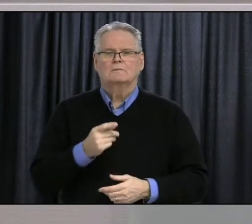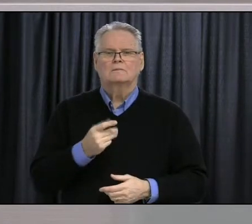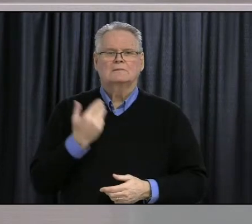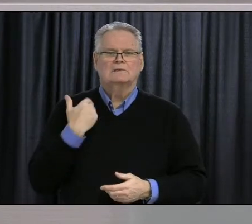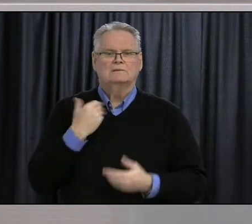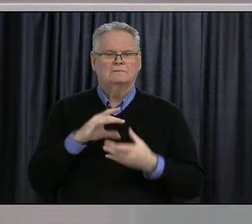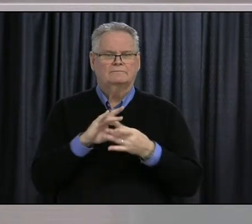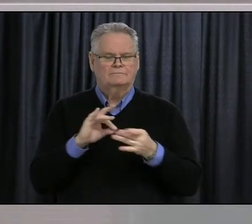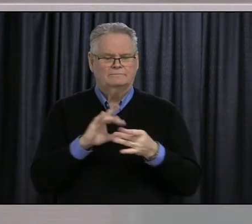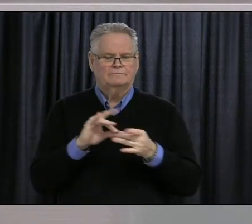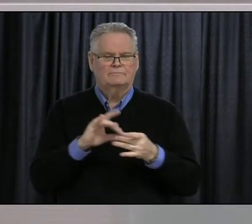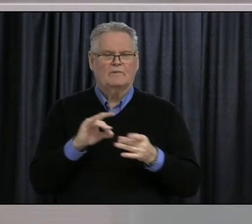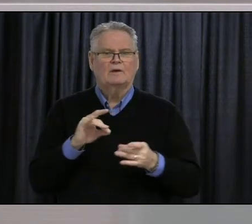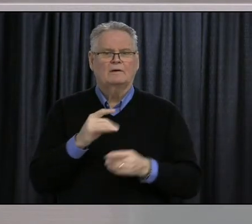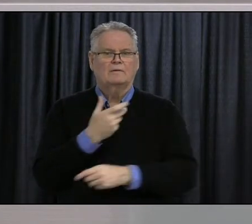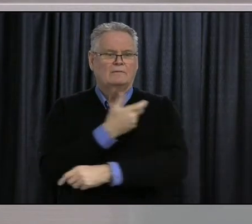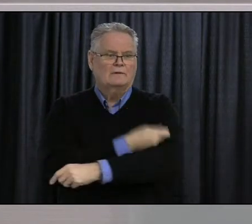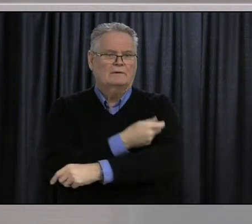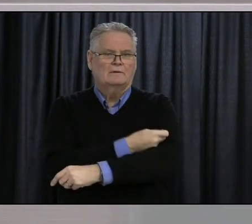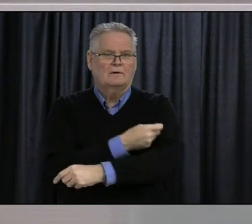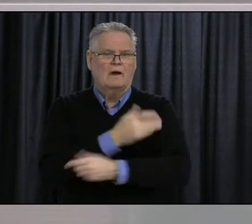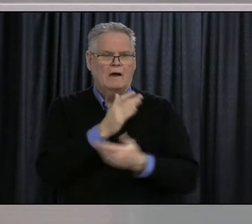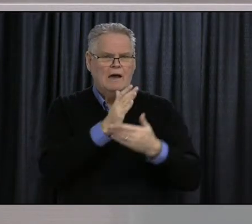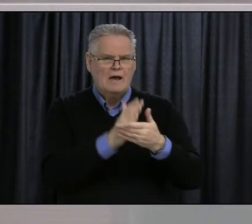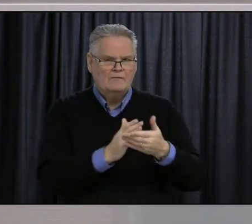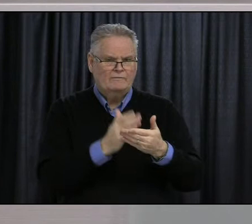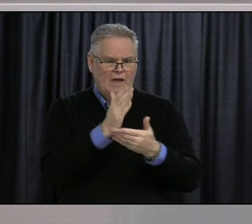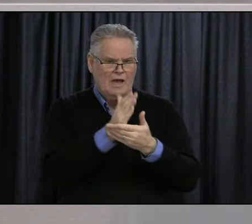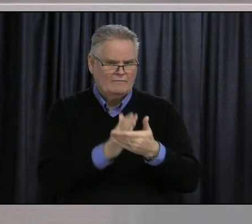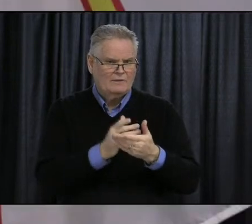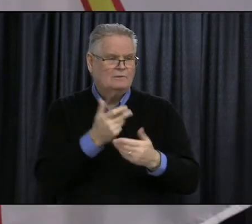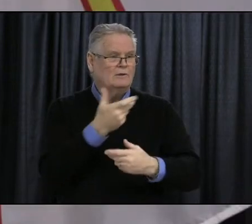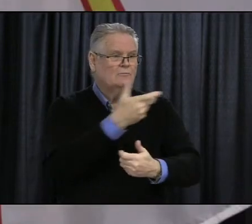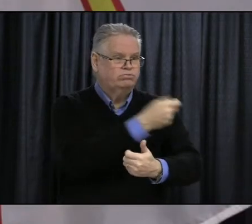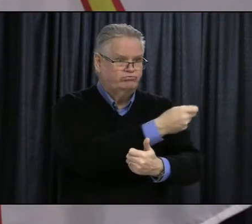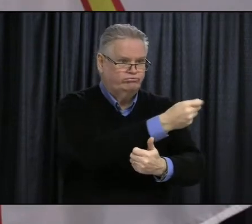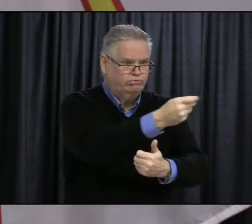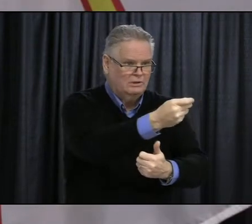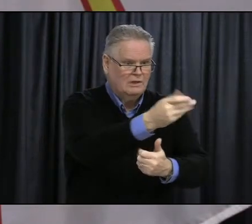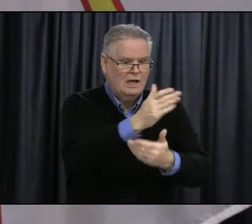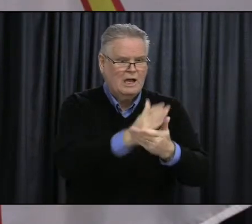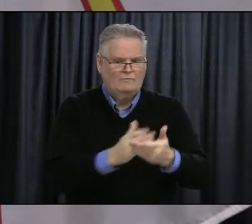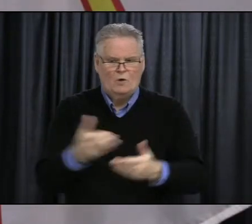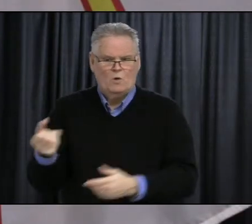the case right now and that many people won't have to go back to square one. Oh, no, we have